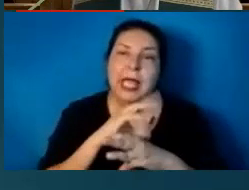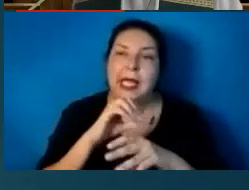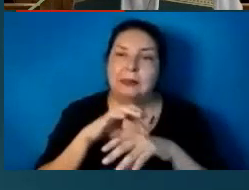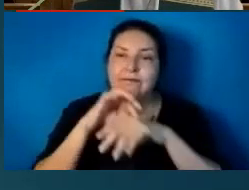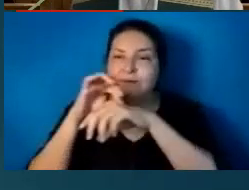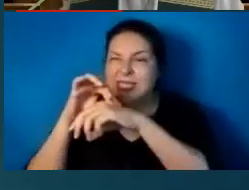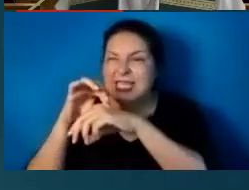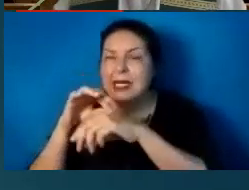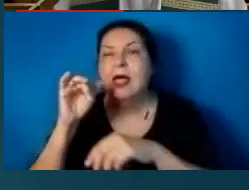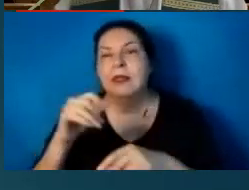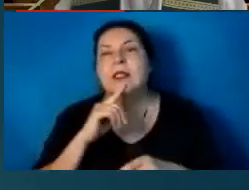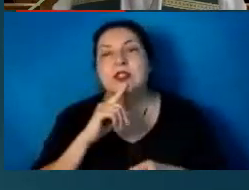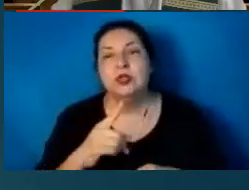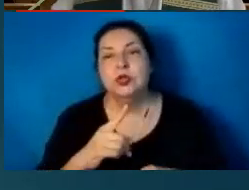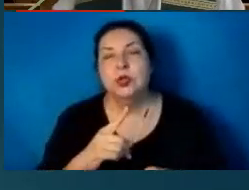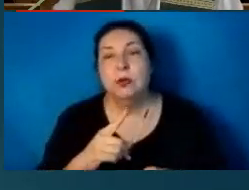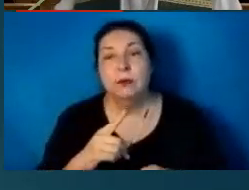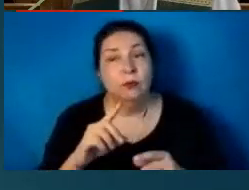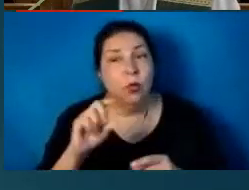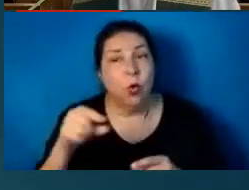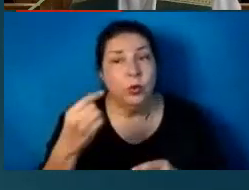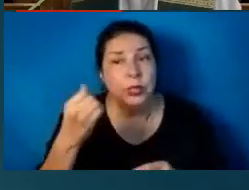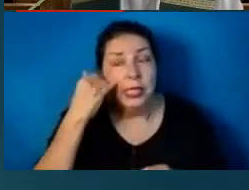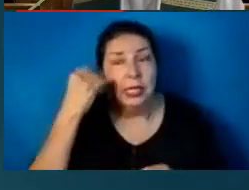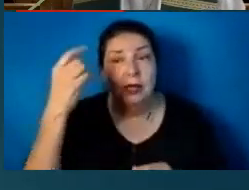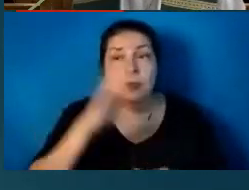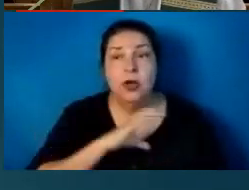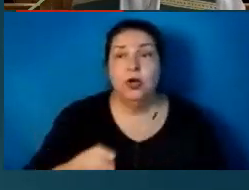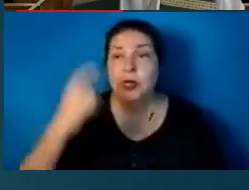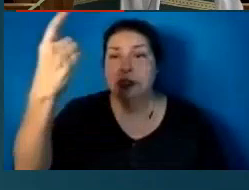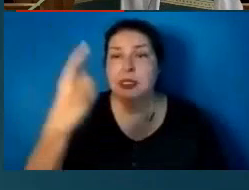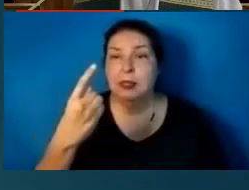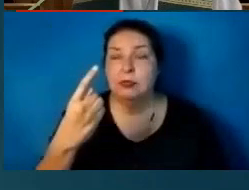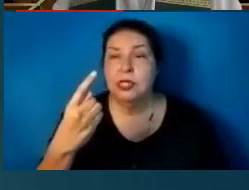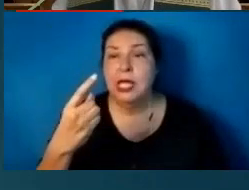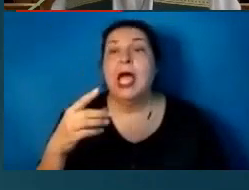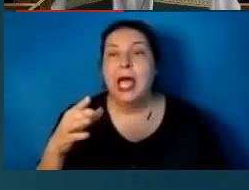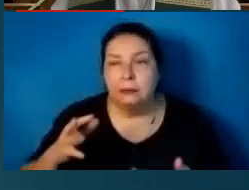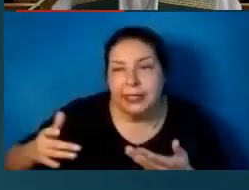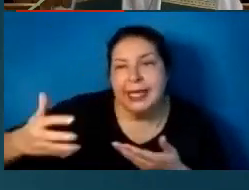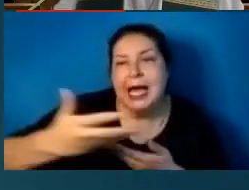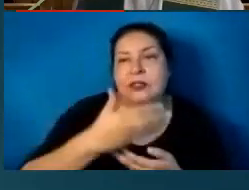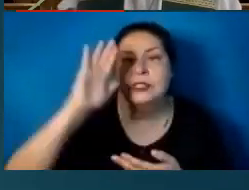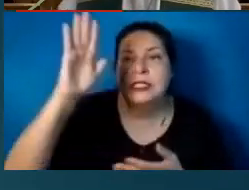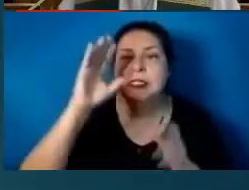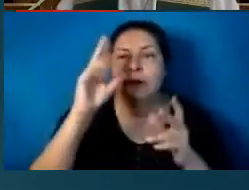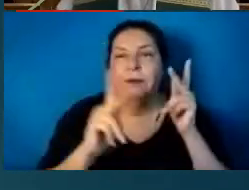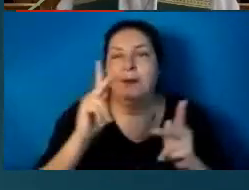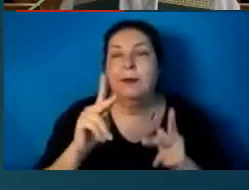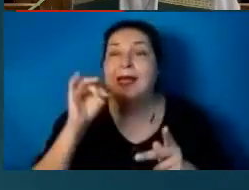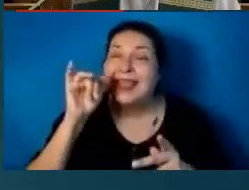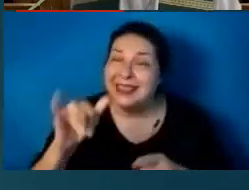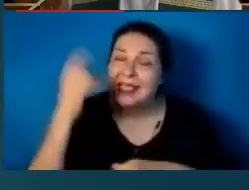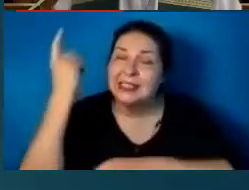certainty, unless Christ returns before that day comes for you and I. And in that day,